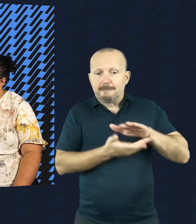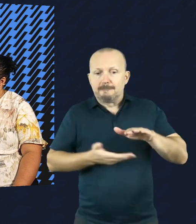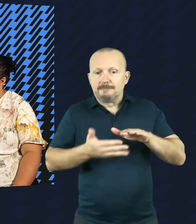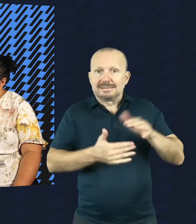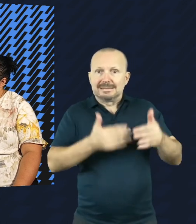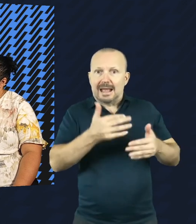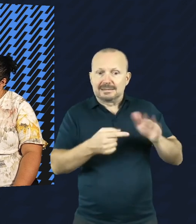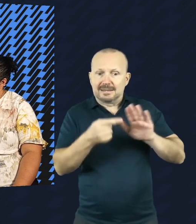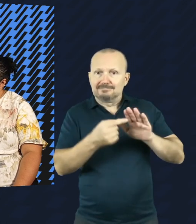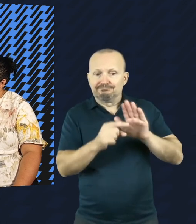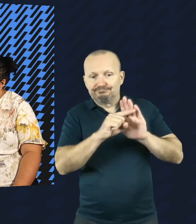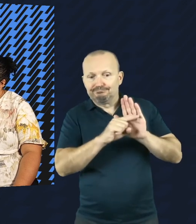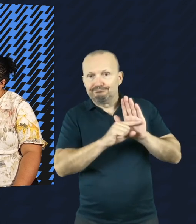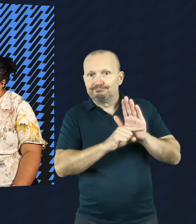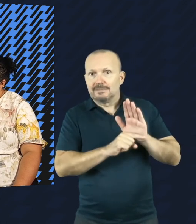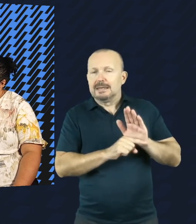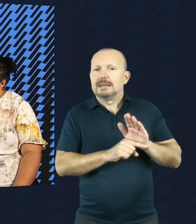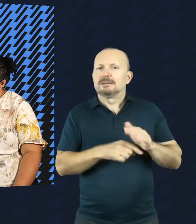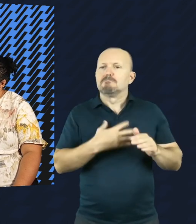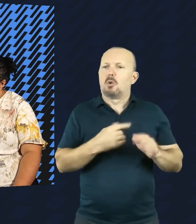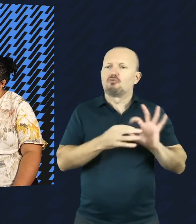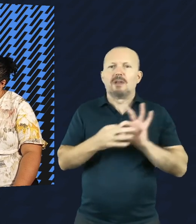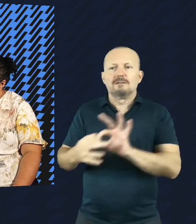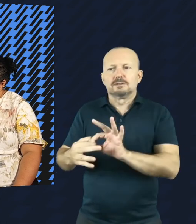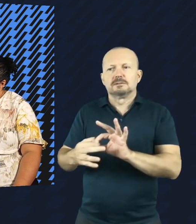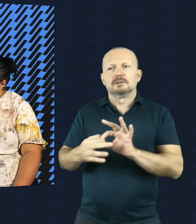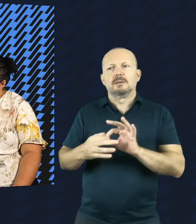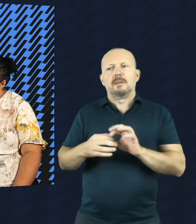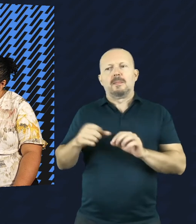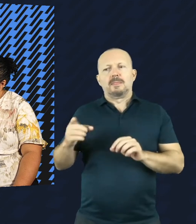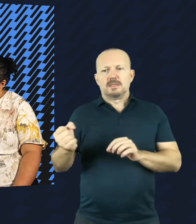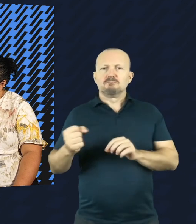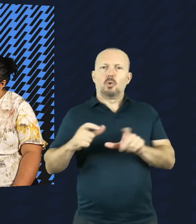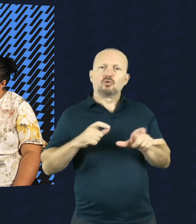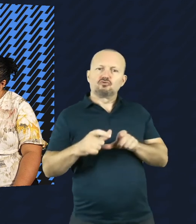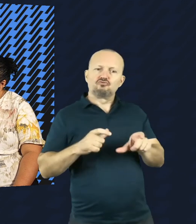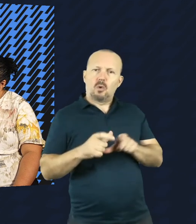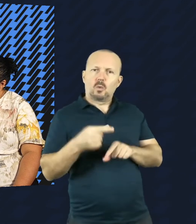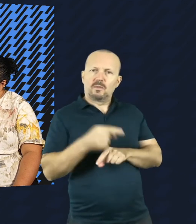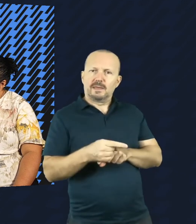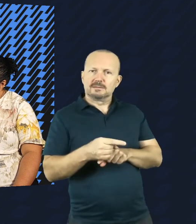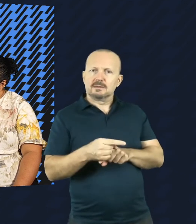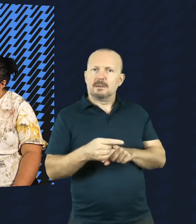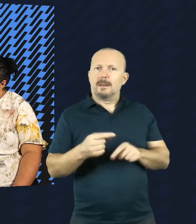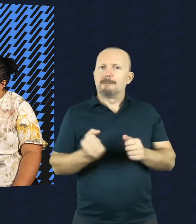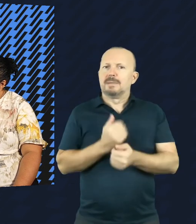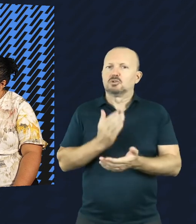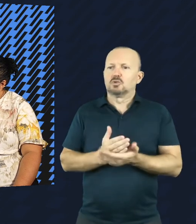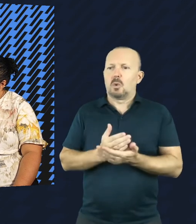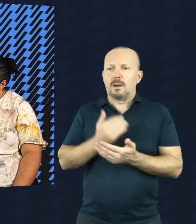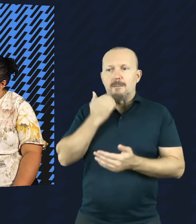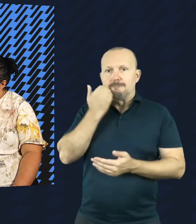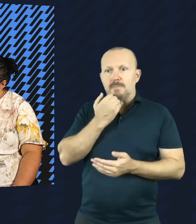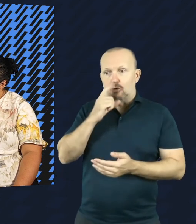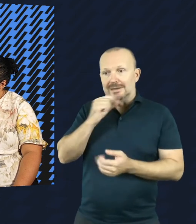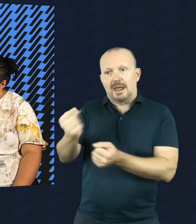more control, or there is control of it, and what is it that we can do to ensure that Māori can provide their own metadata